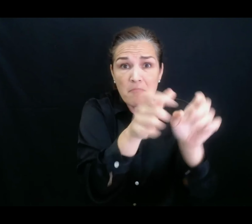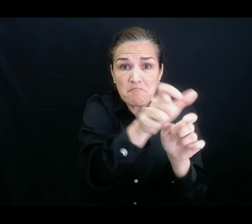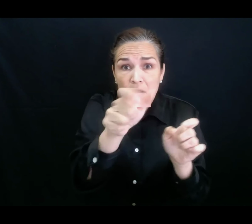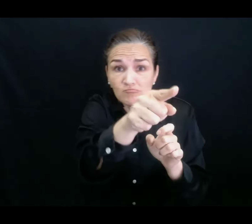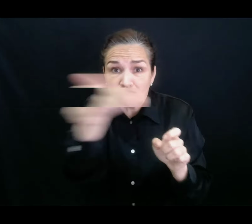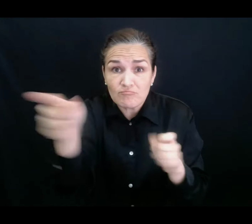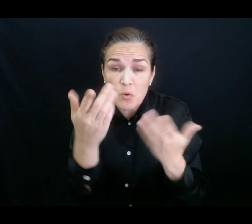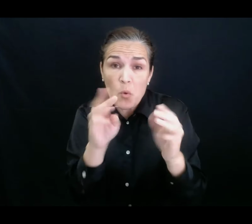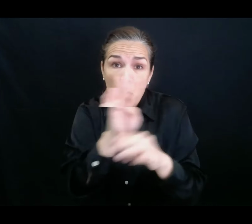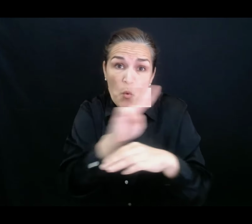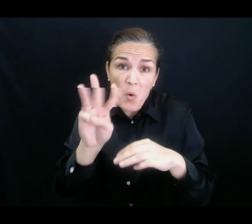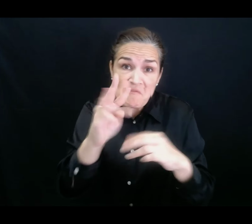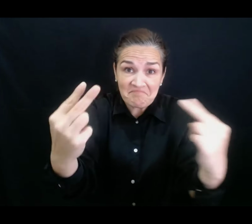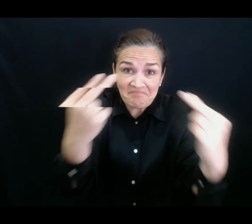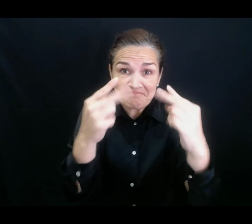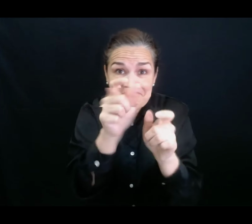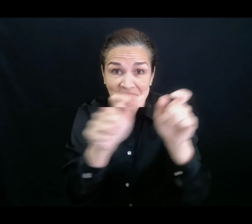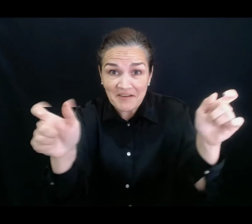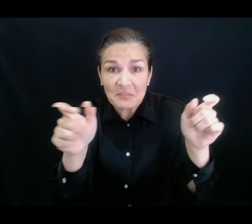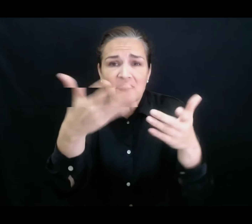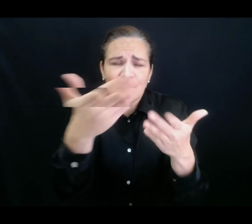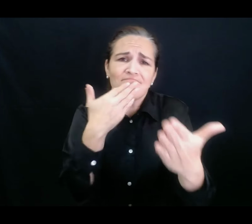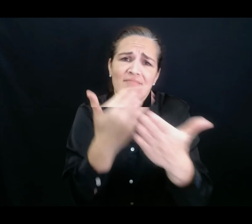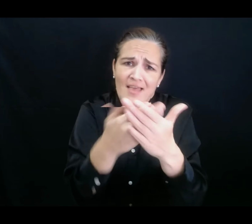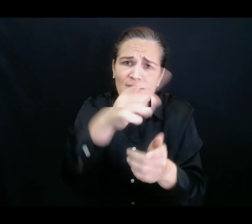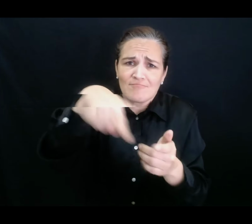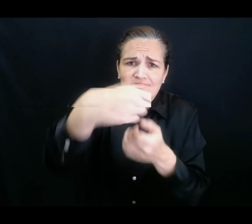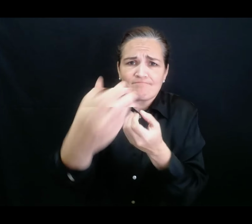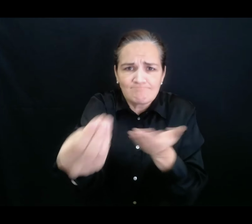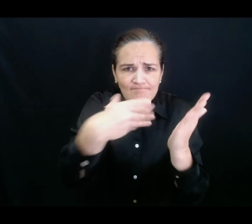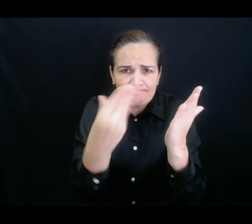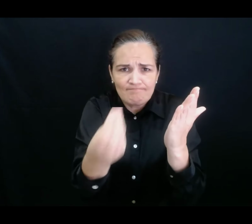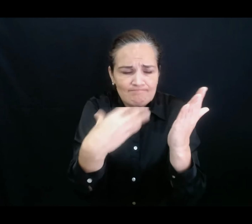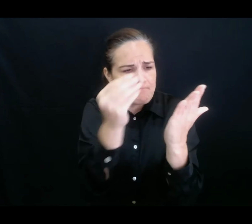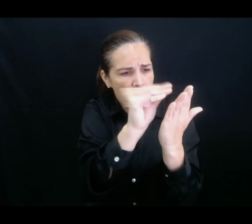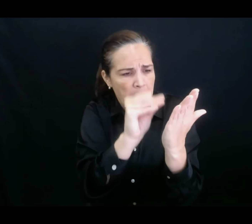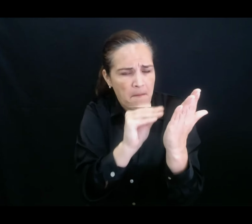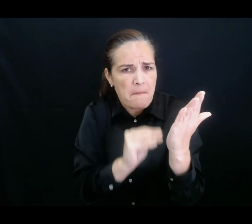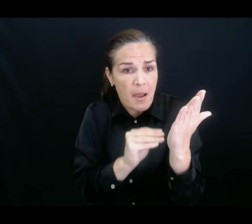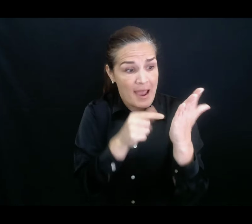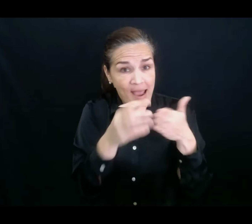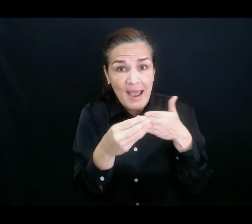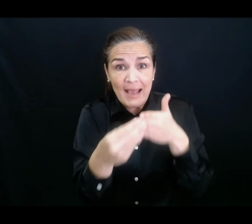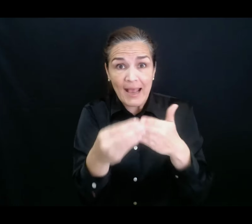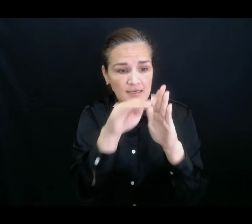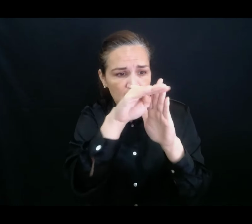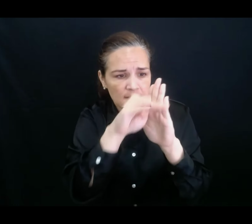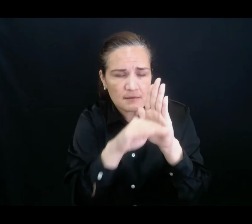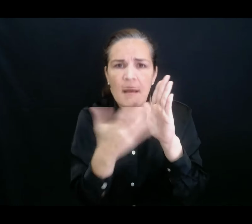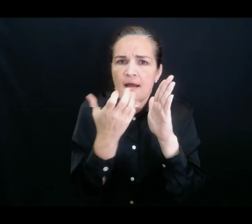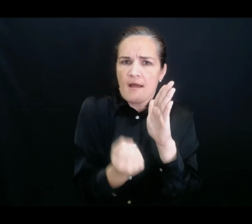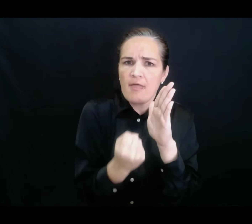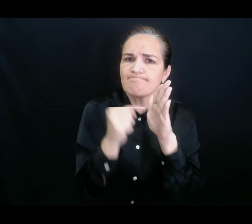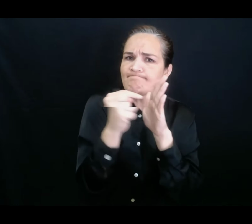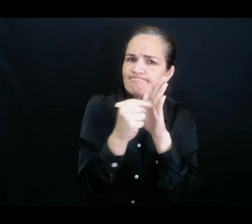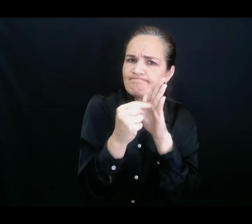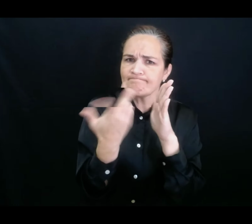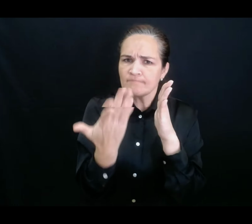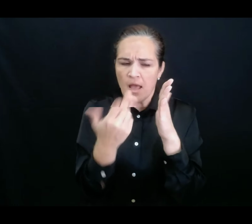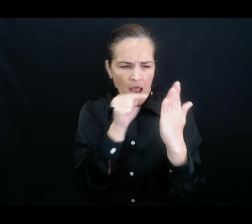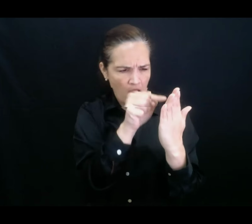were involved in its development, and we thank you for that and your contributions. But the guide provides very practical guidance on how to